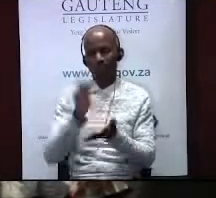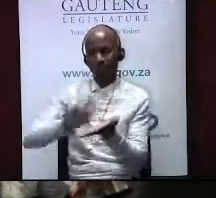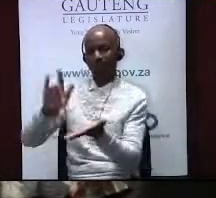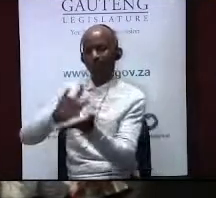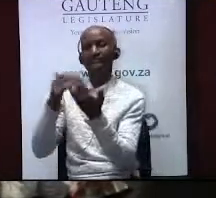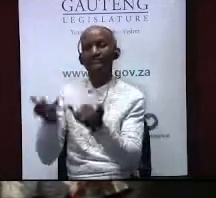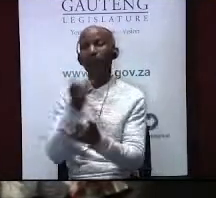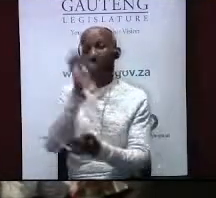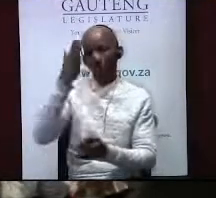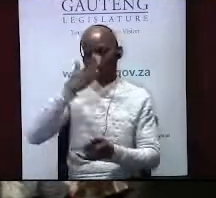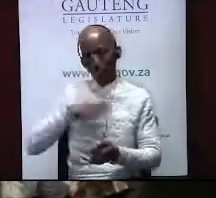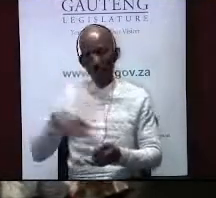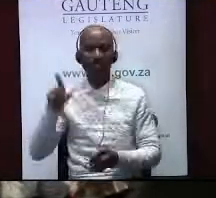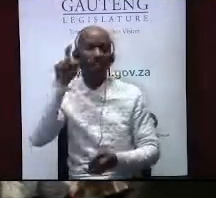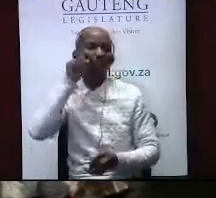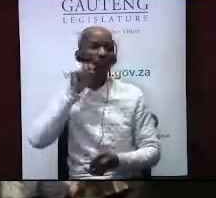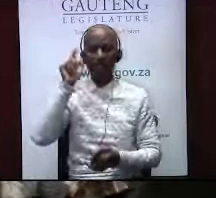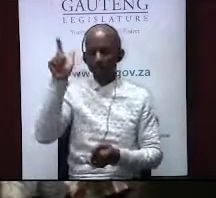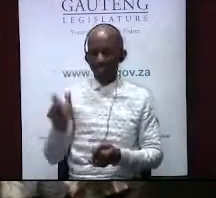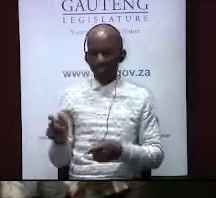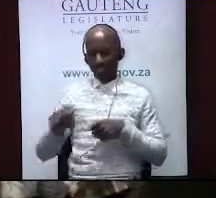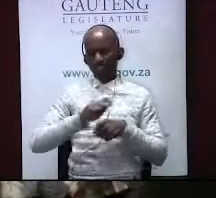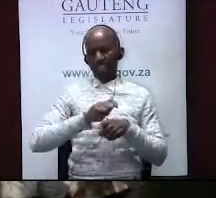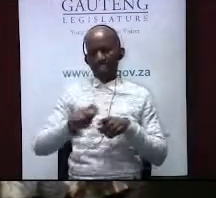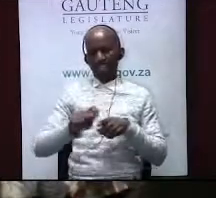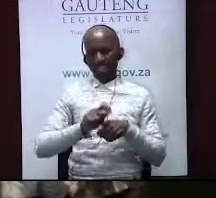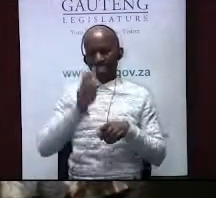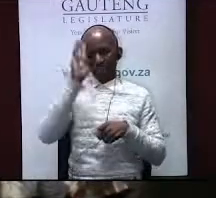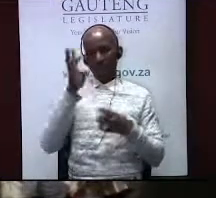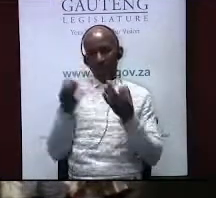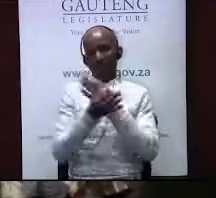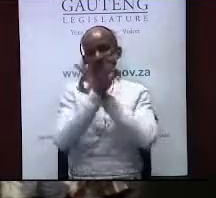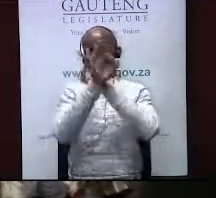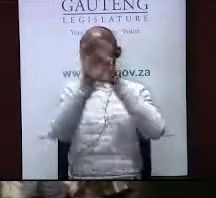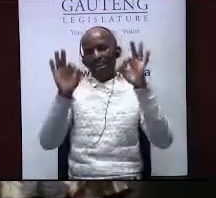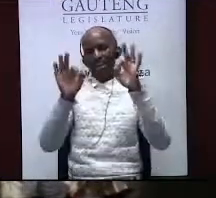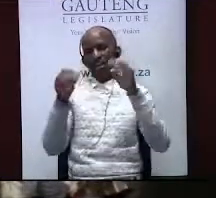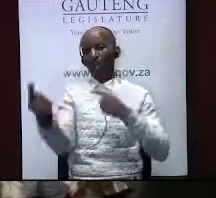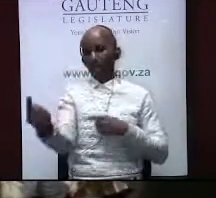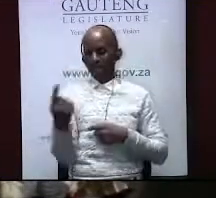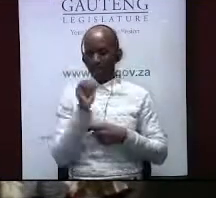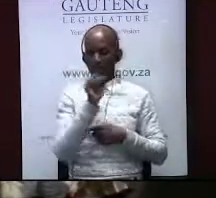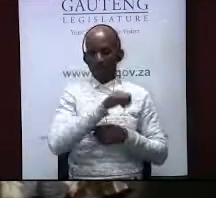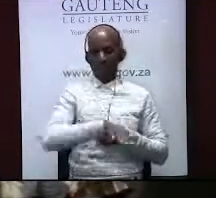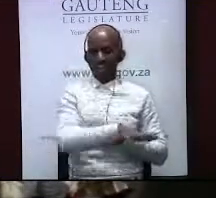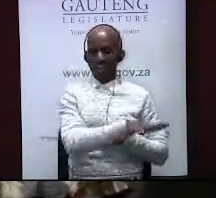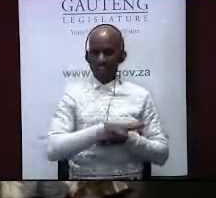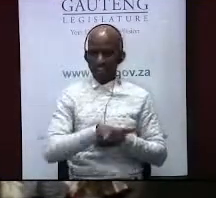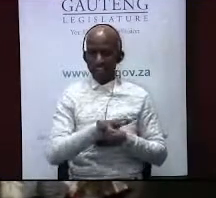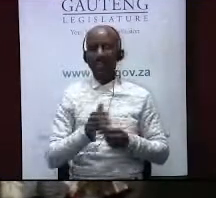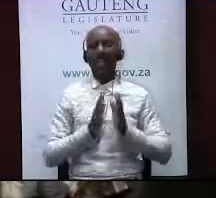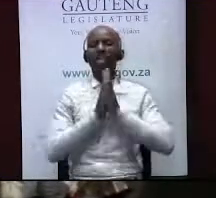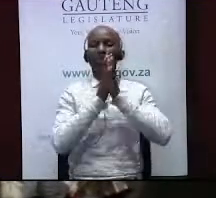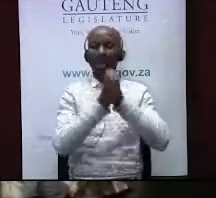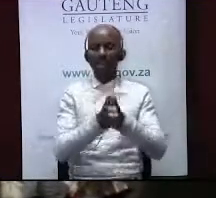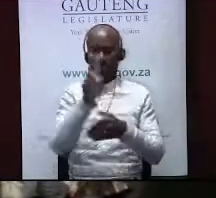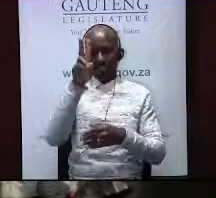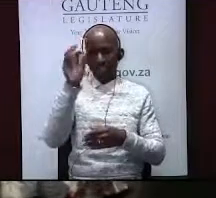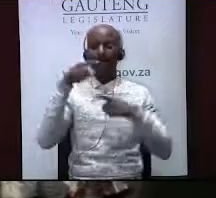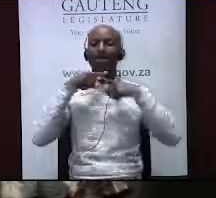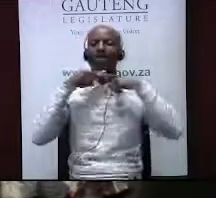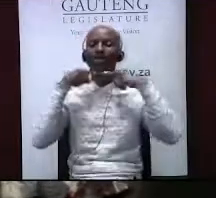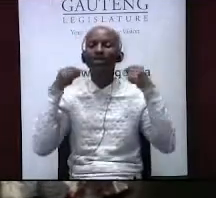So if you want elders, we are training that. It is free. We come in your area. You call more than 20